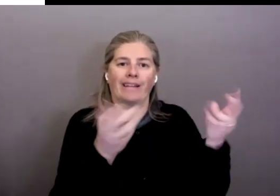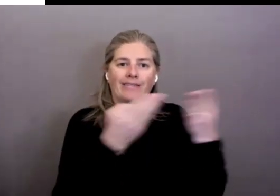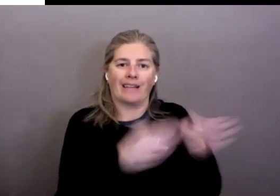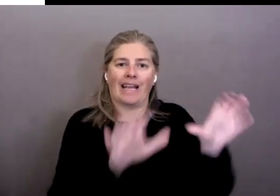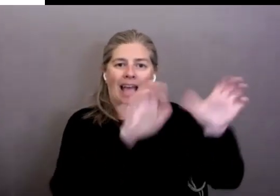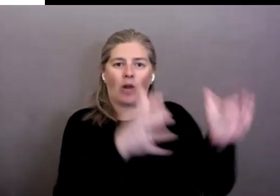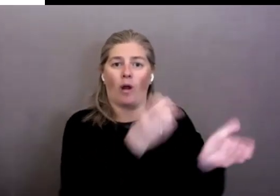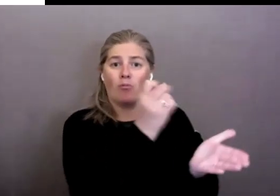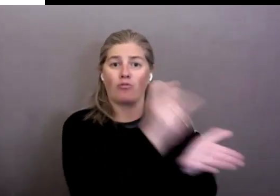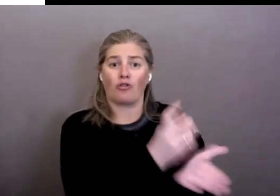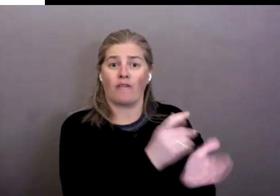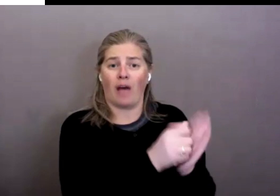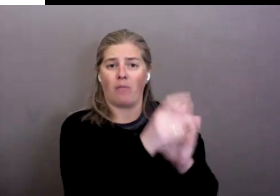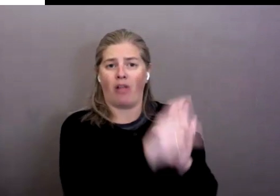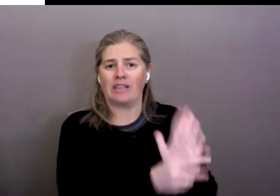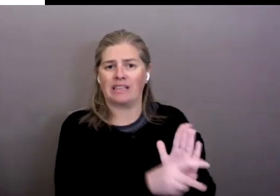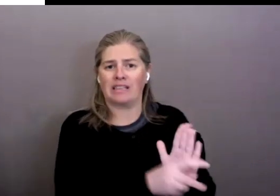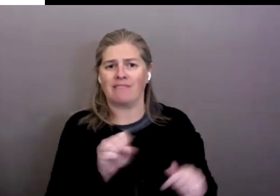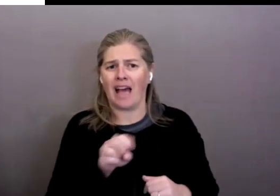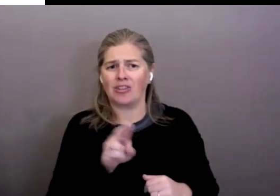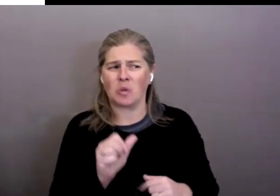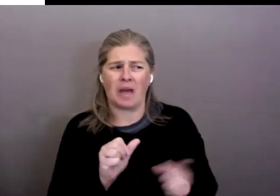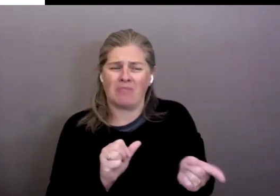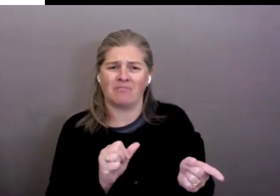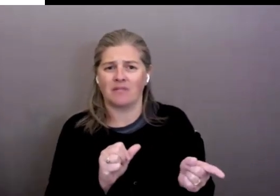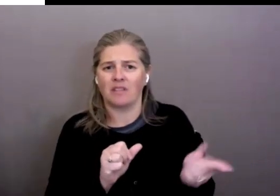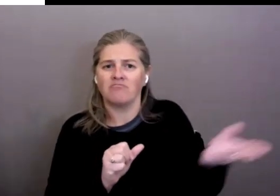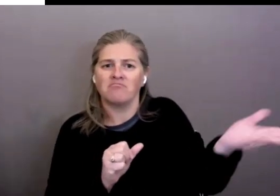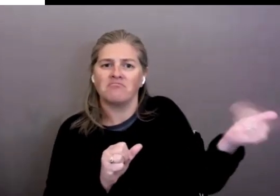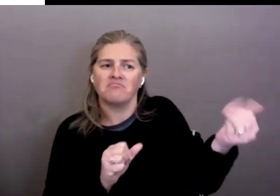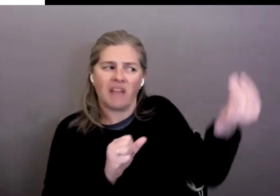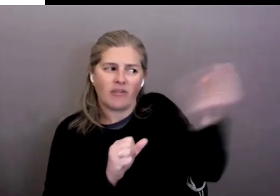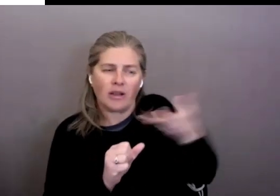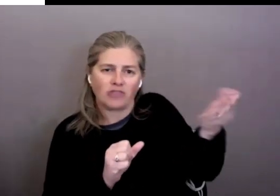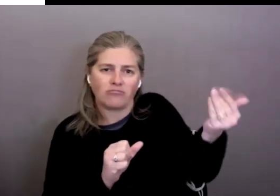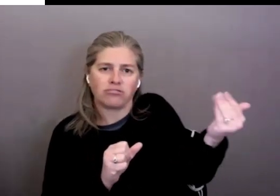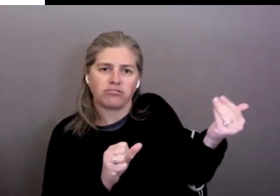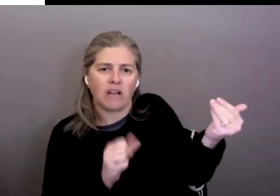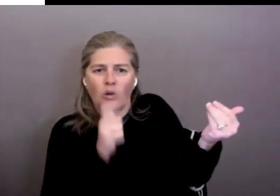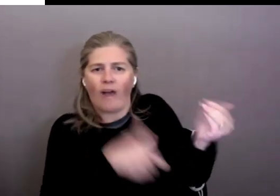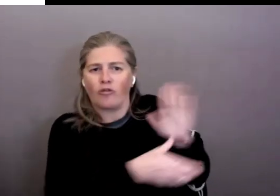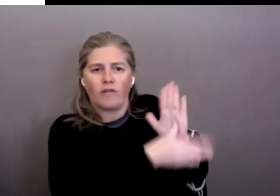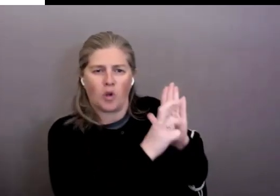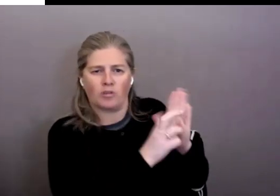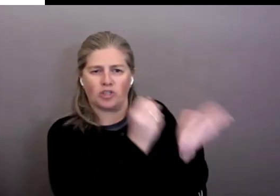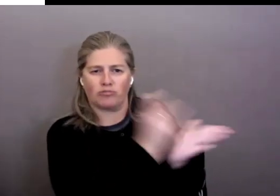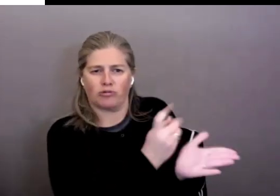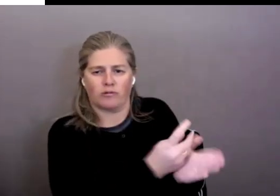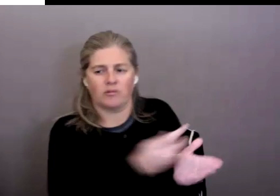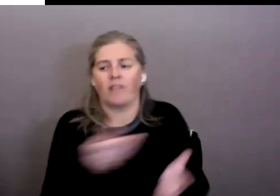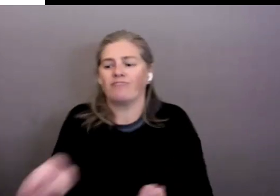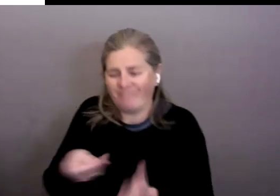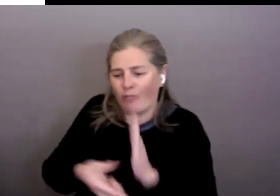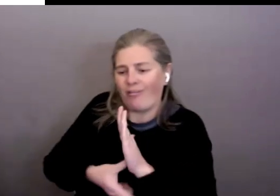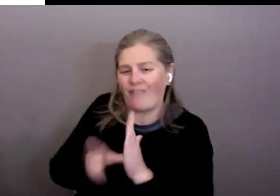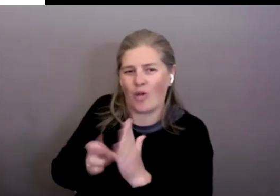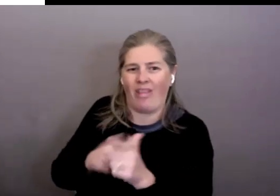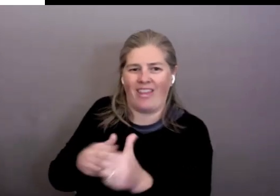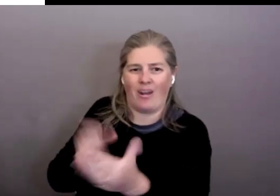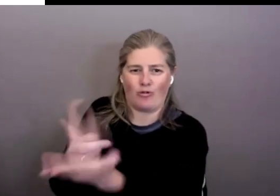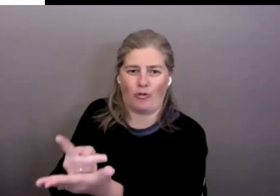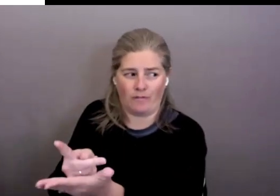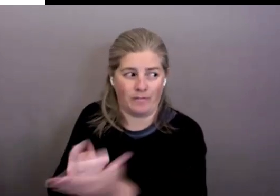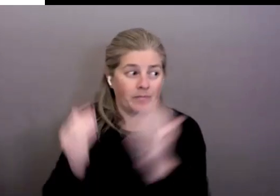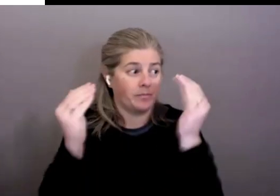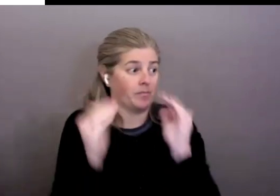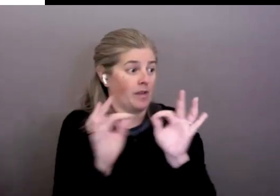this policy, the SUA need only receive information from the AAA. Key element. For agreements that